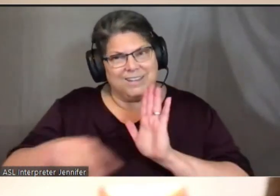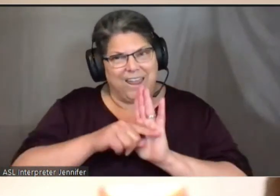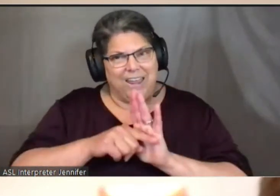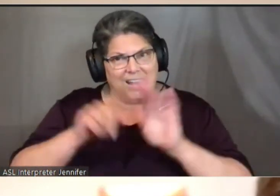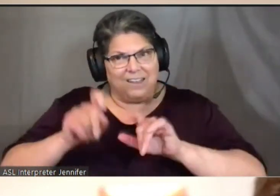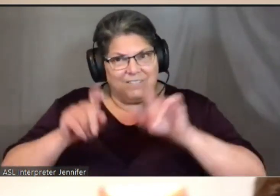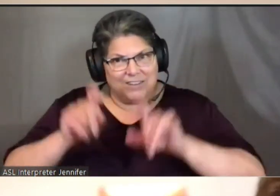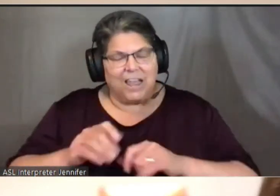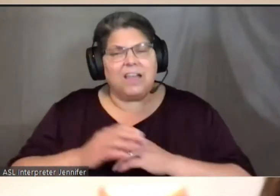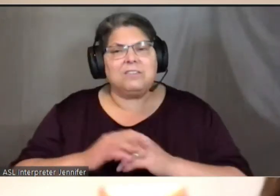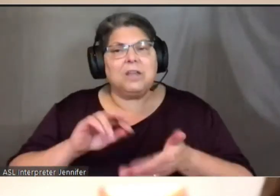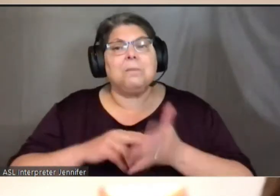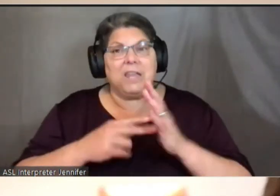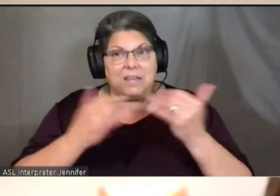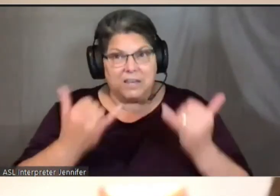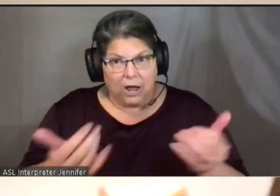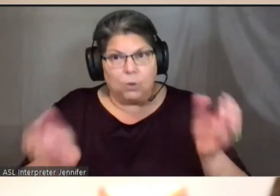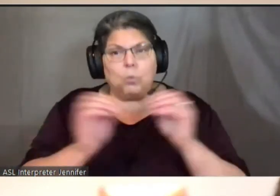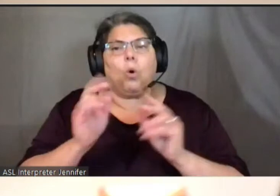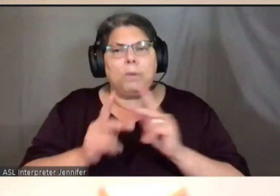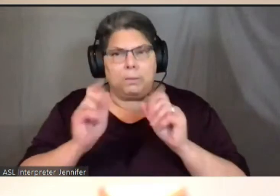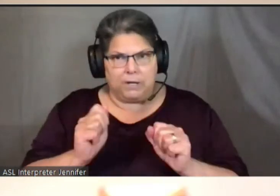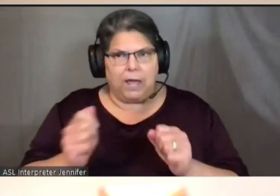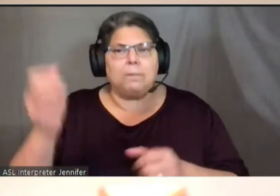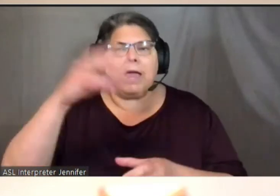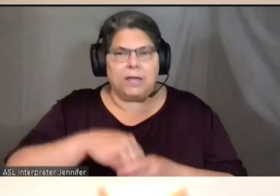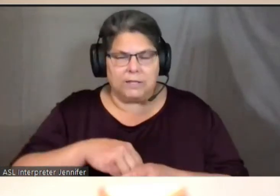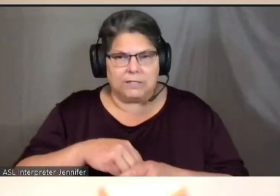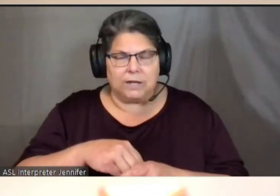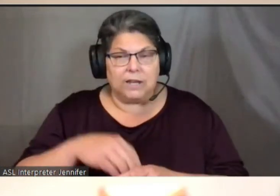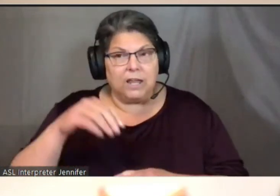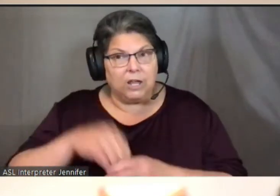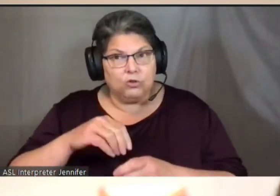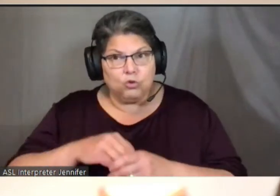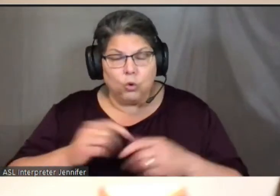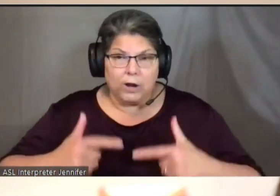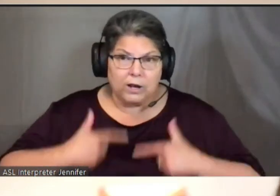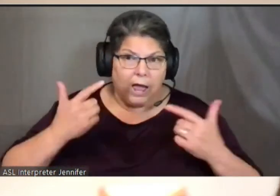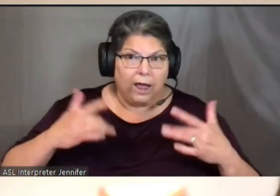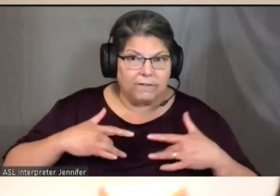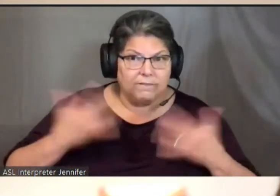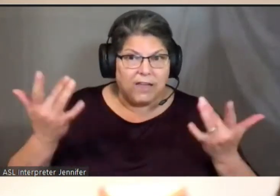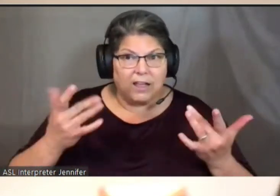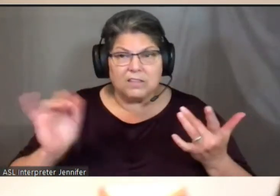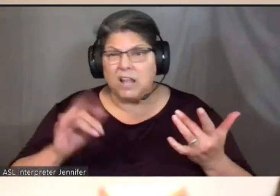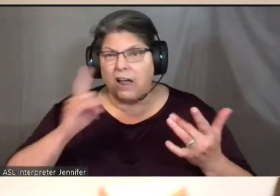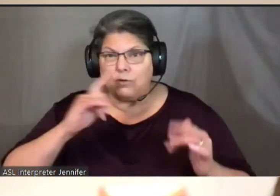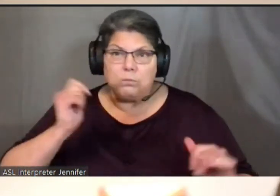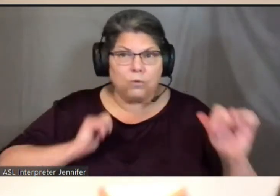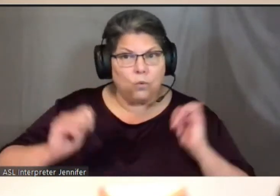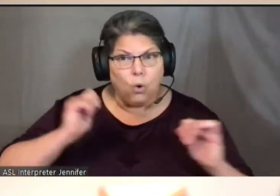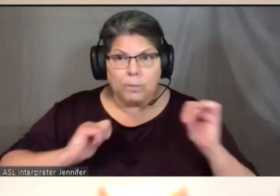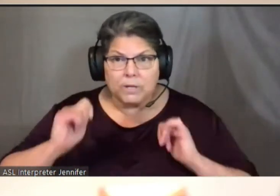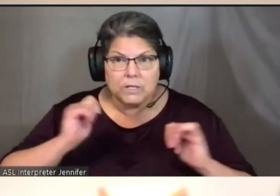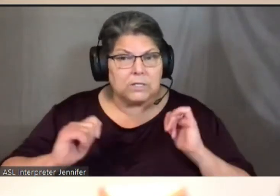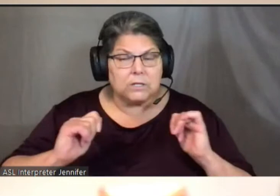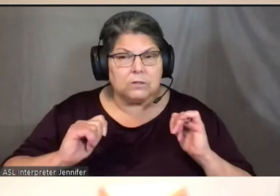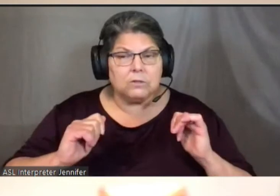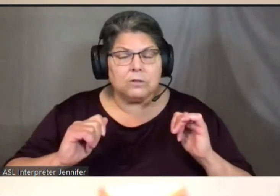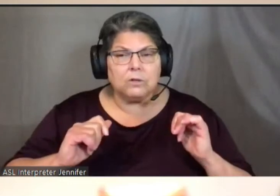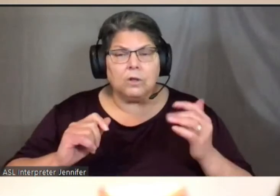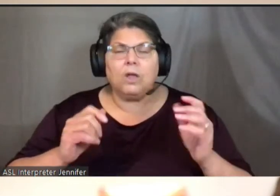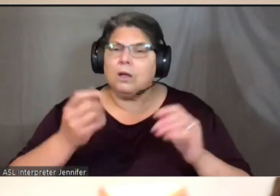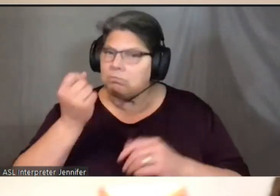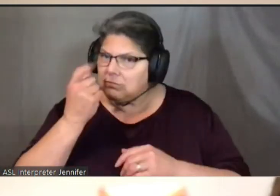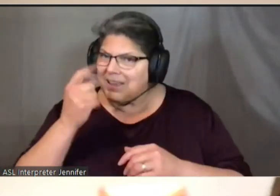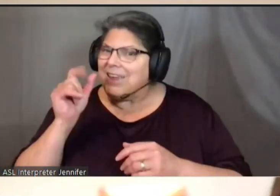has increased. Indoor seated live events, for example, performances, with weekly worker